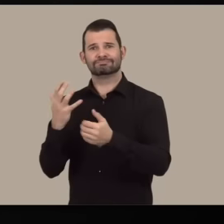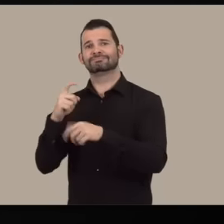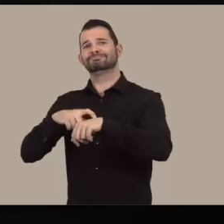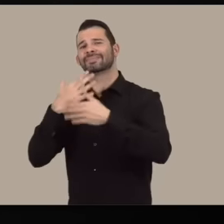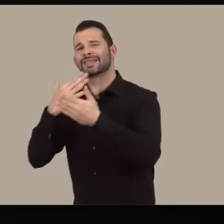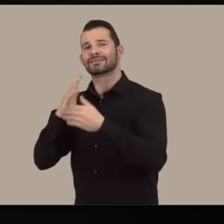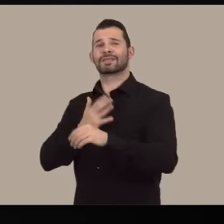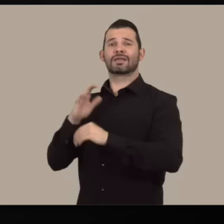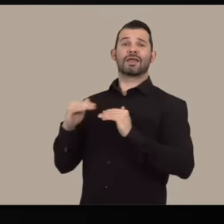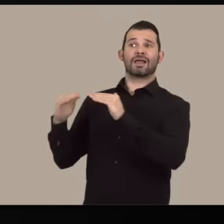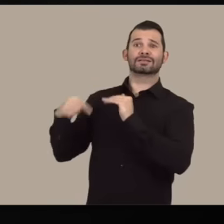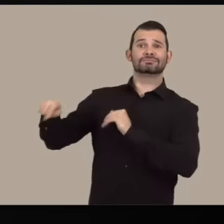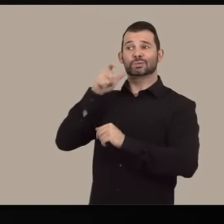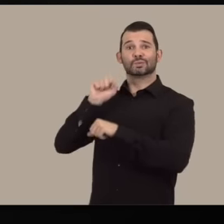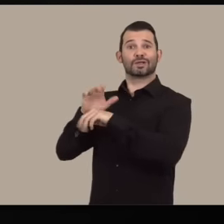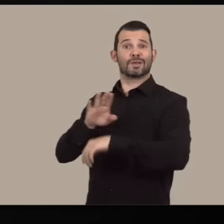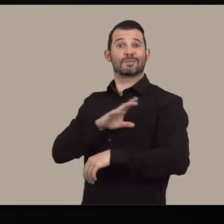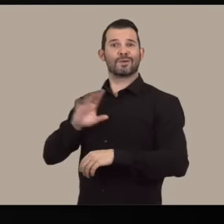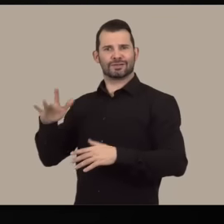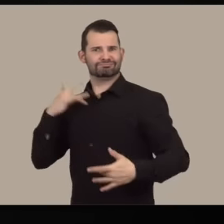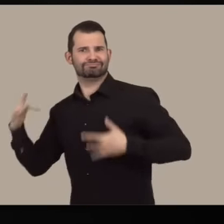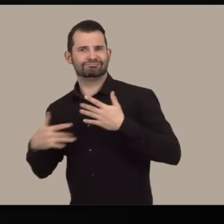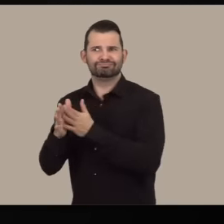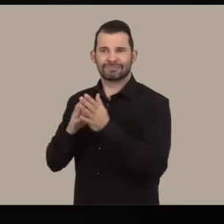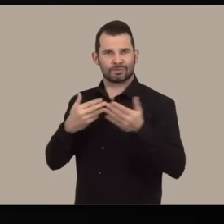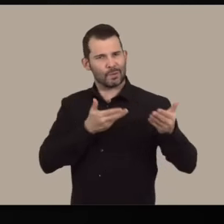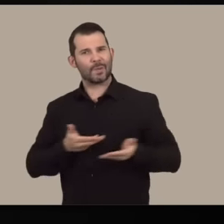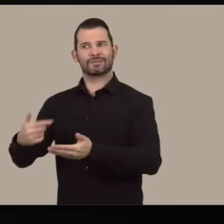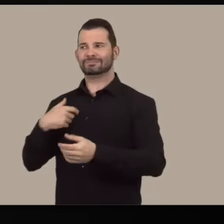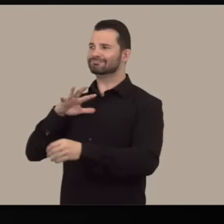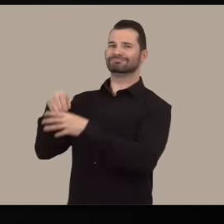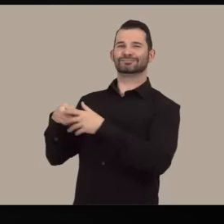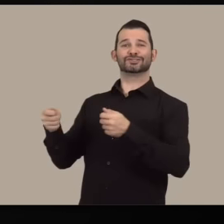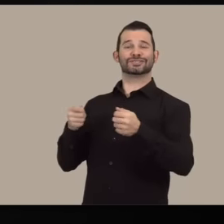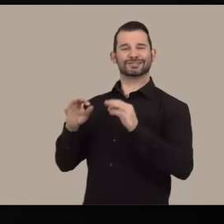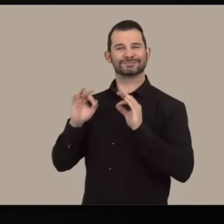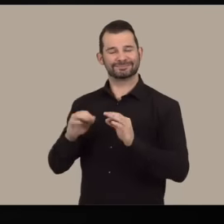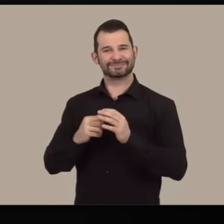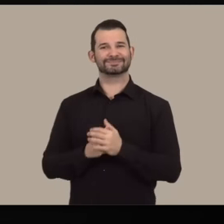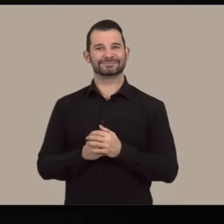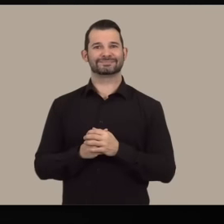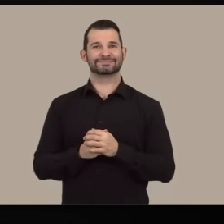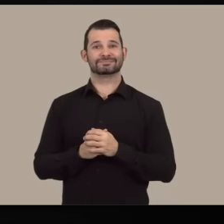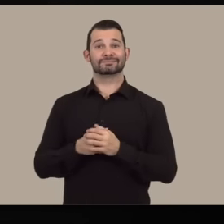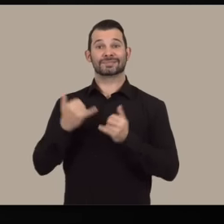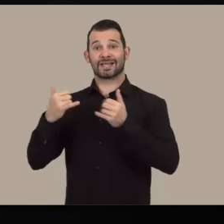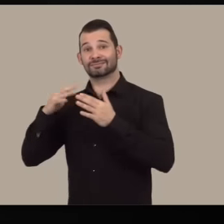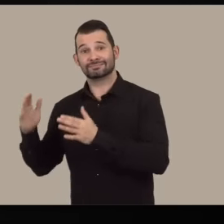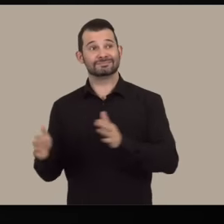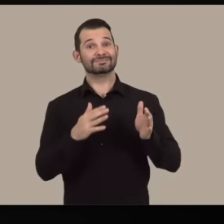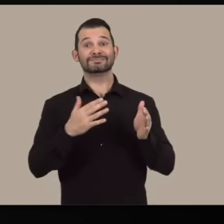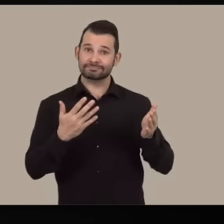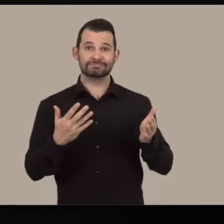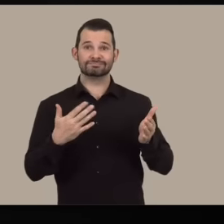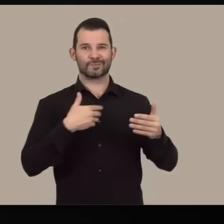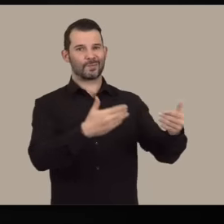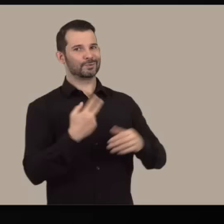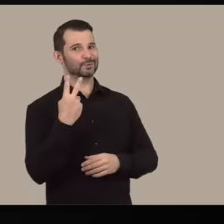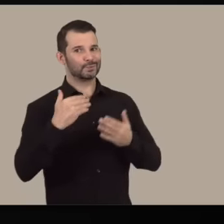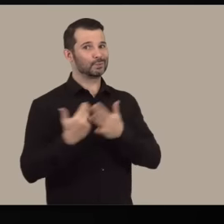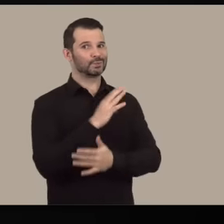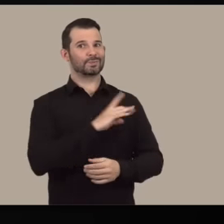take this time to thank my colleagues on the board for their enthusiasm and for welcoming me as chair. In turn, I welcome